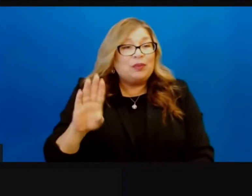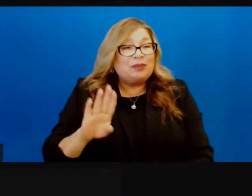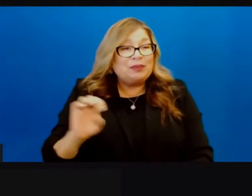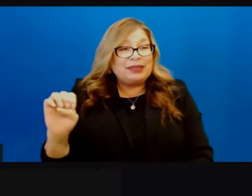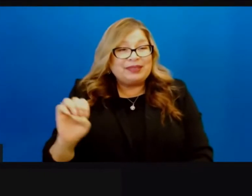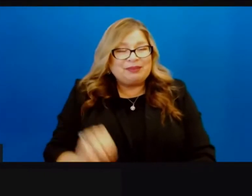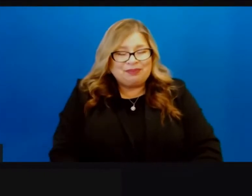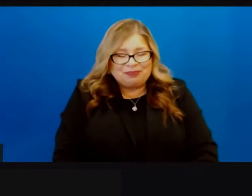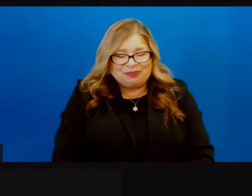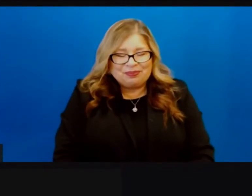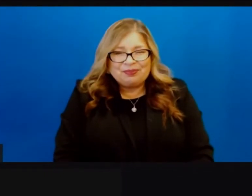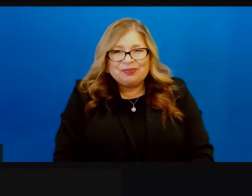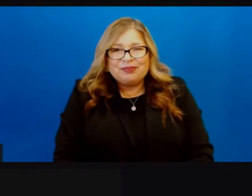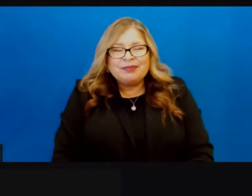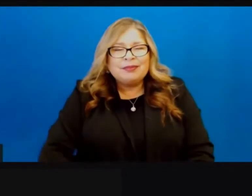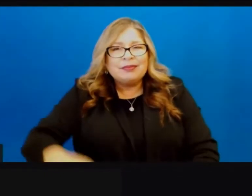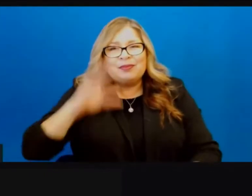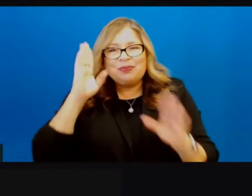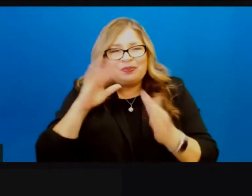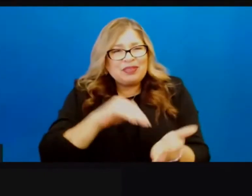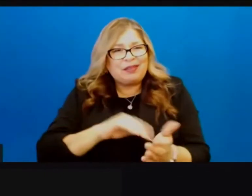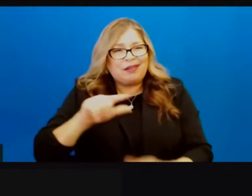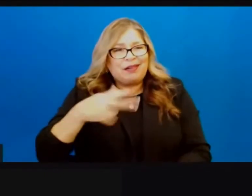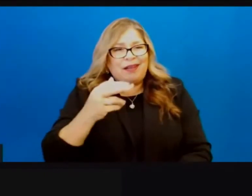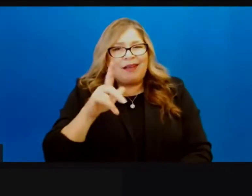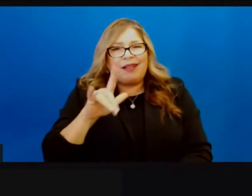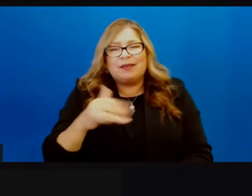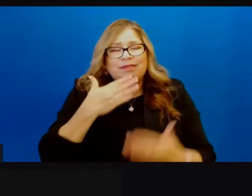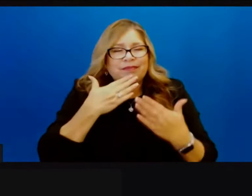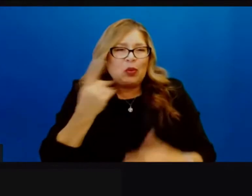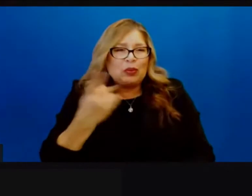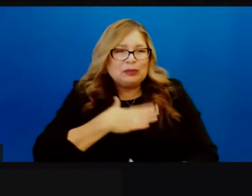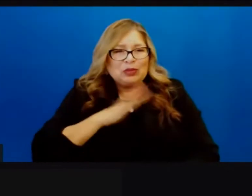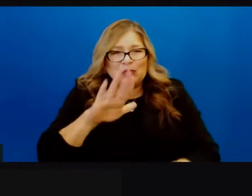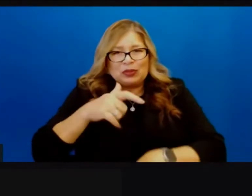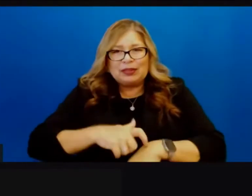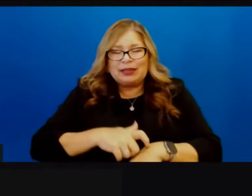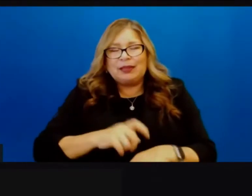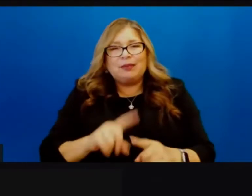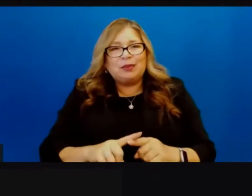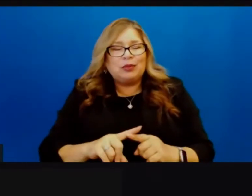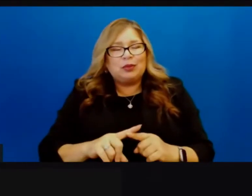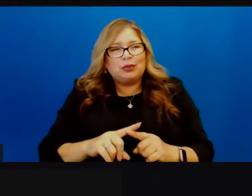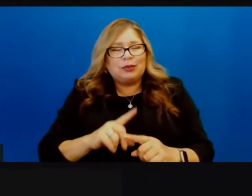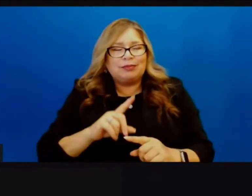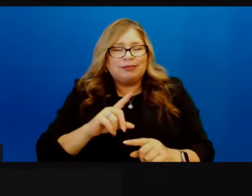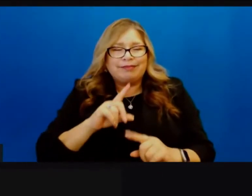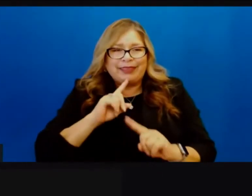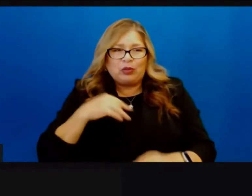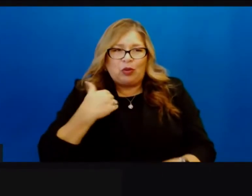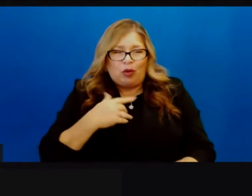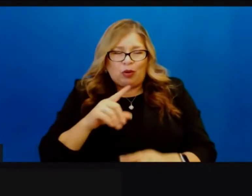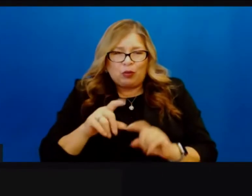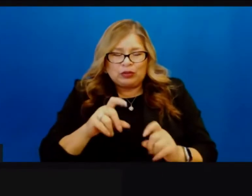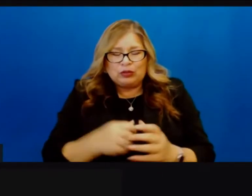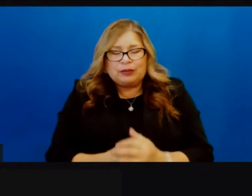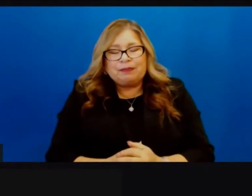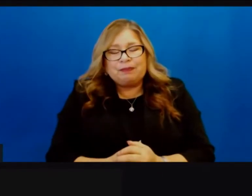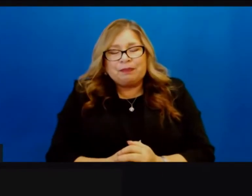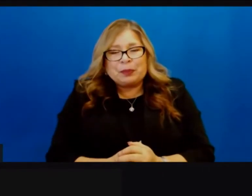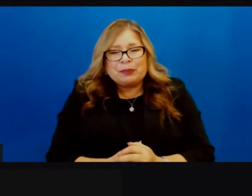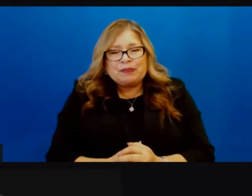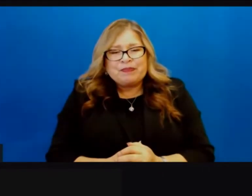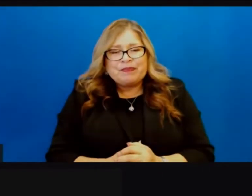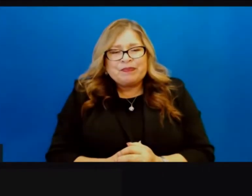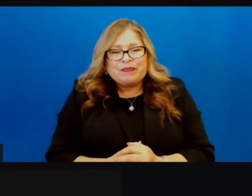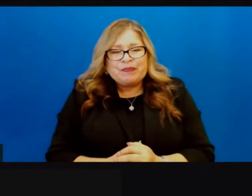Hi, Dr. Galley. Always appreciate you taking this time to talk to us and answer our questions. I know we touched on this a bit 2 weeks ago, but I